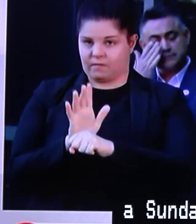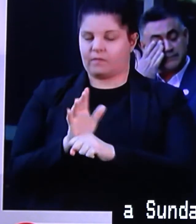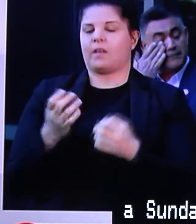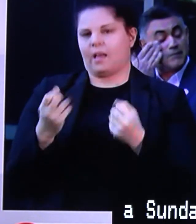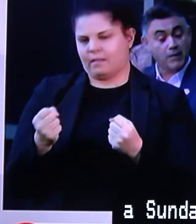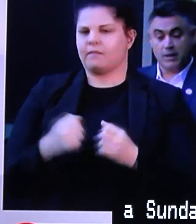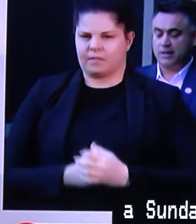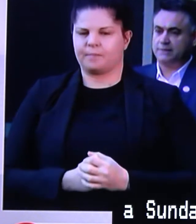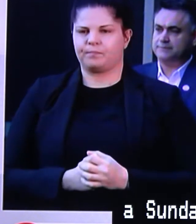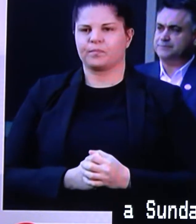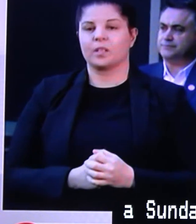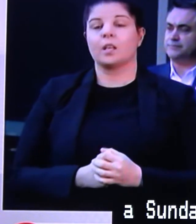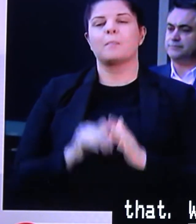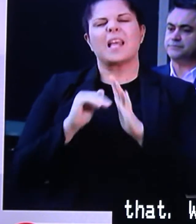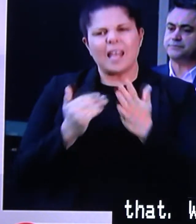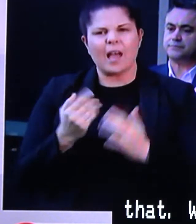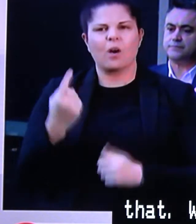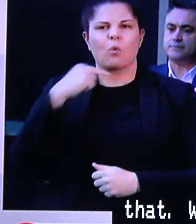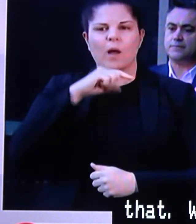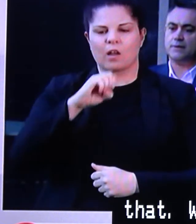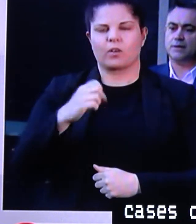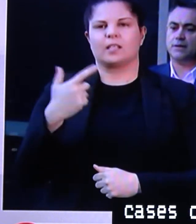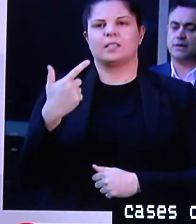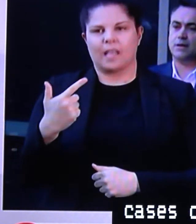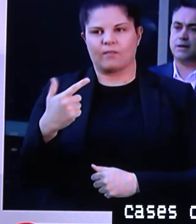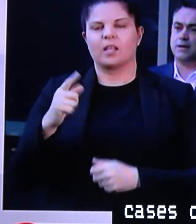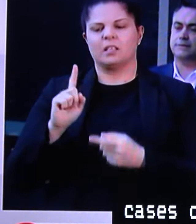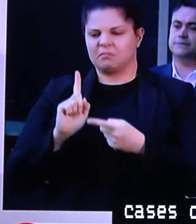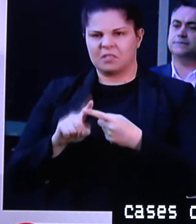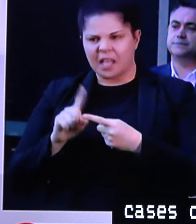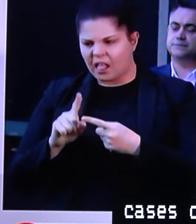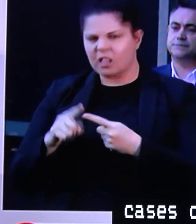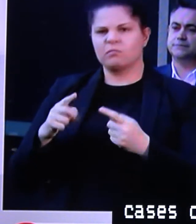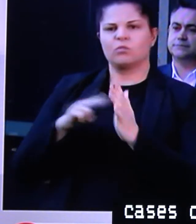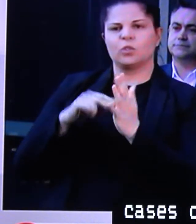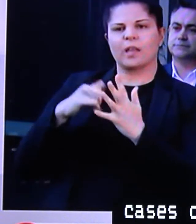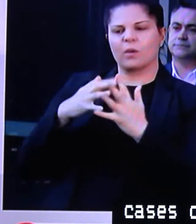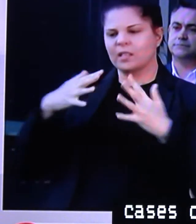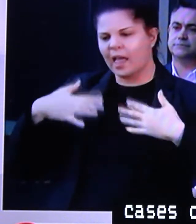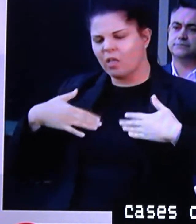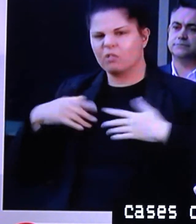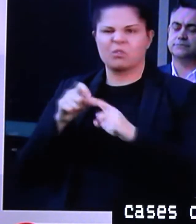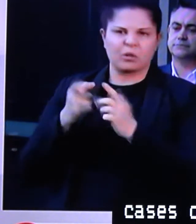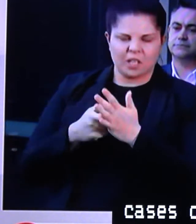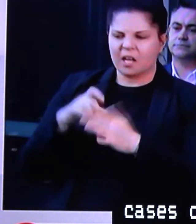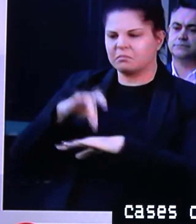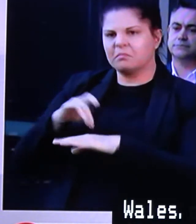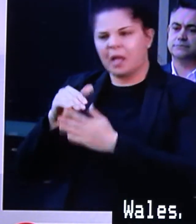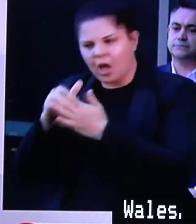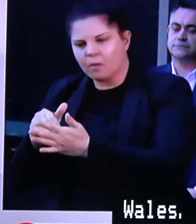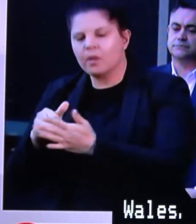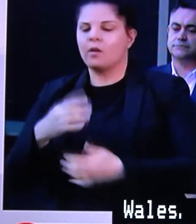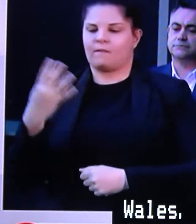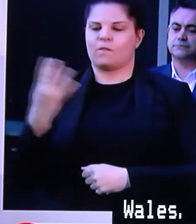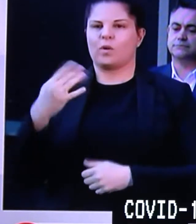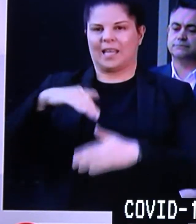Wales. There are currently 107 COVID-19 cases being treated by New South Wales Health, and this includes 14 people